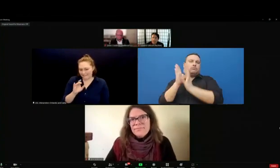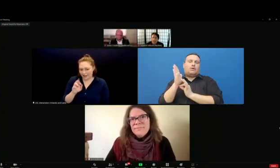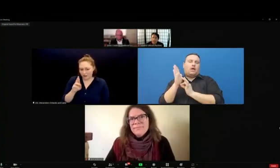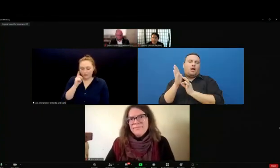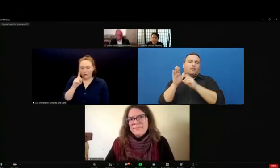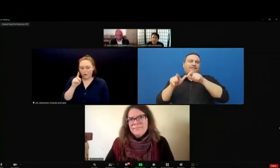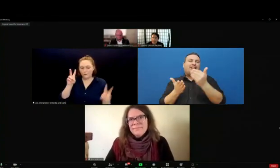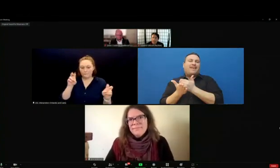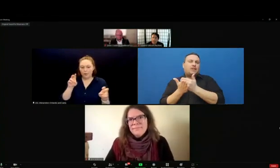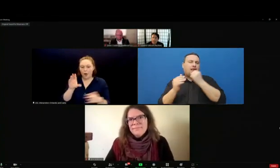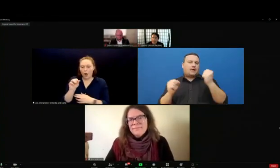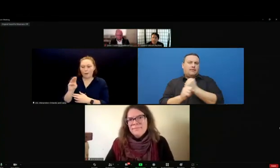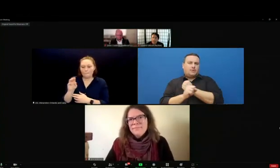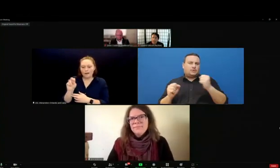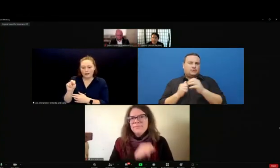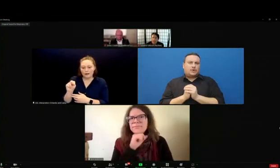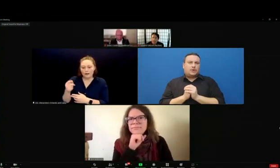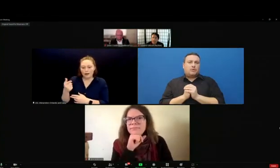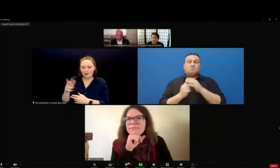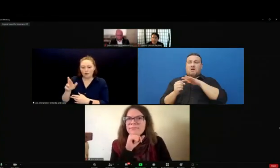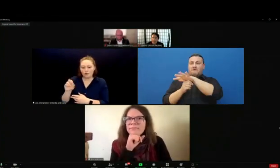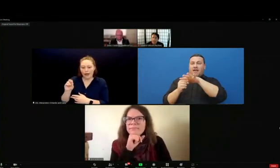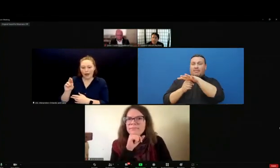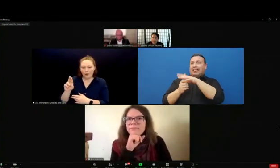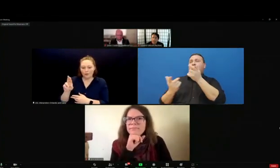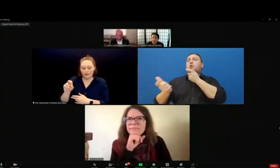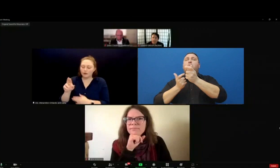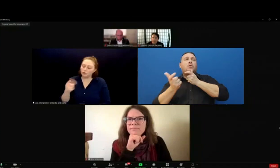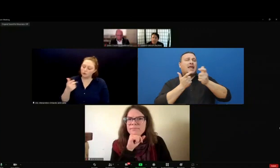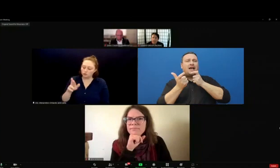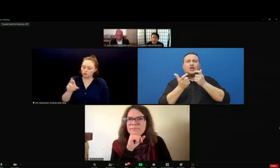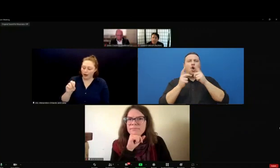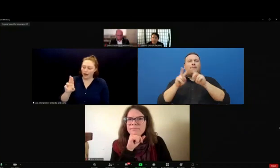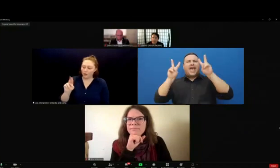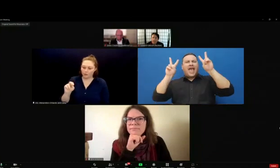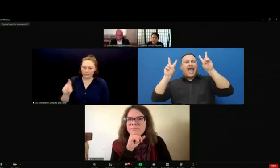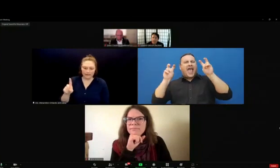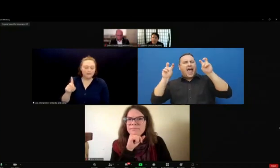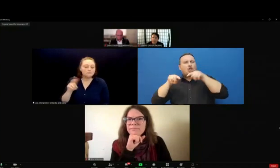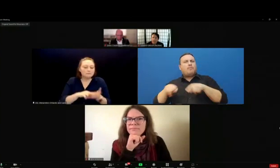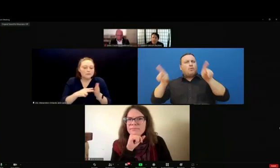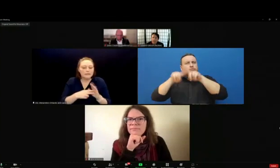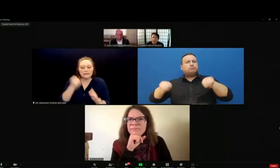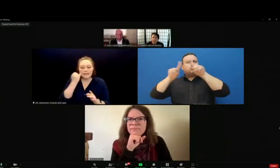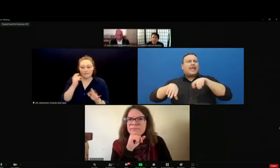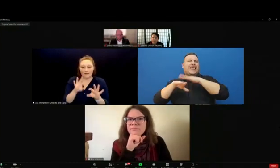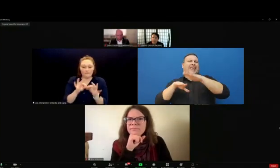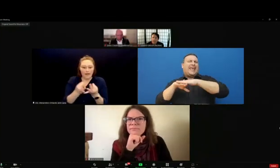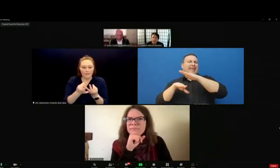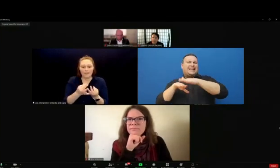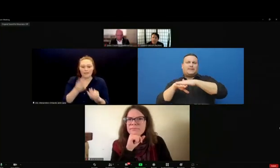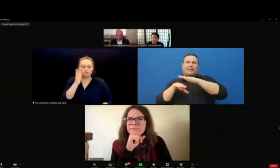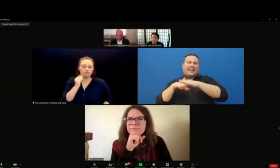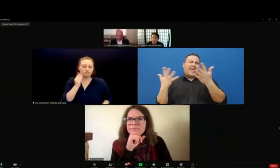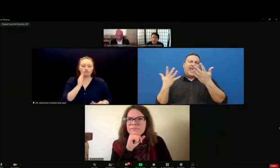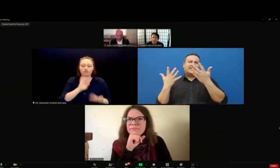is inevitably there. If I'm communicating in a family where I have been had a lot of experience communicating about